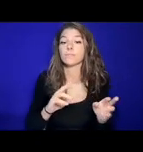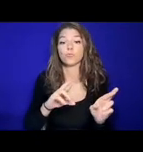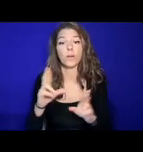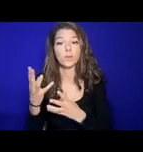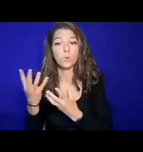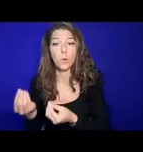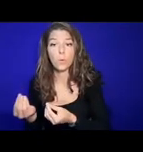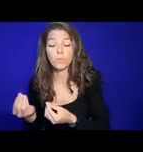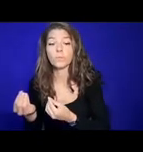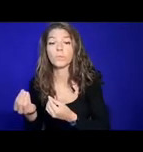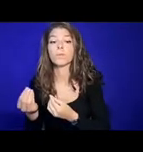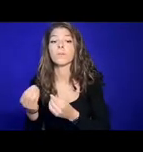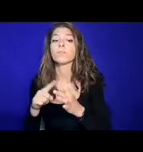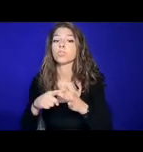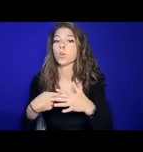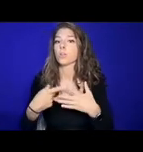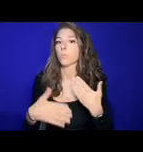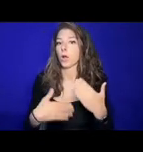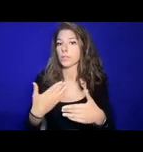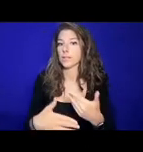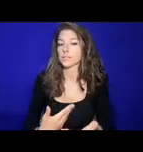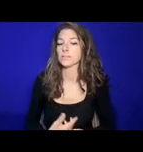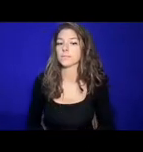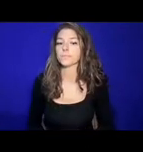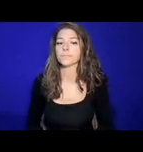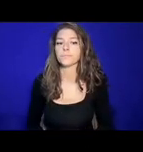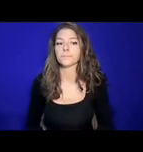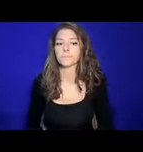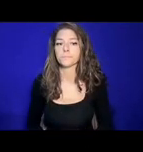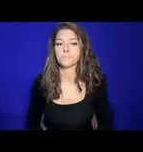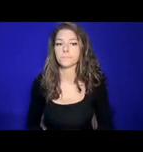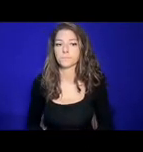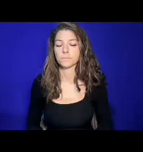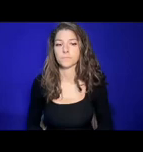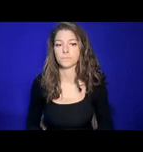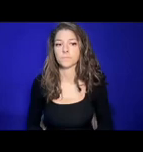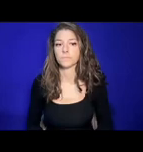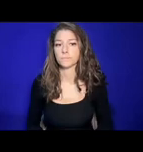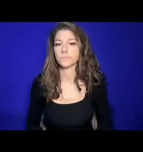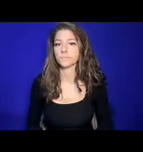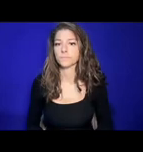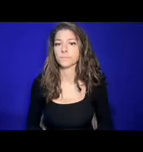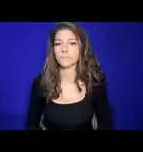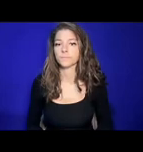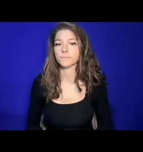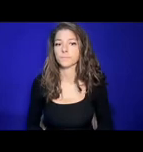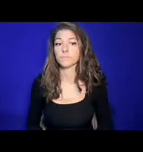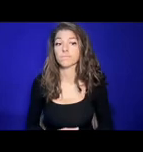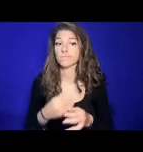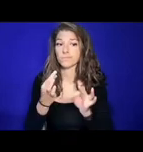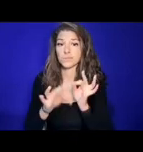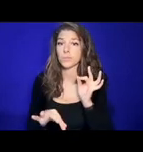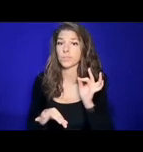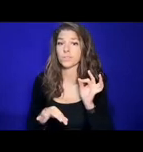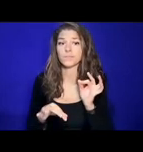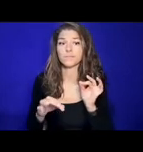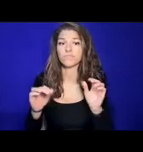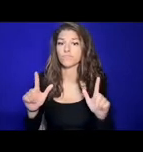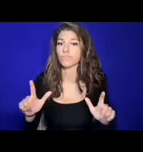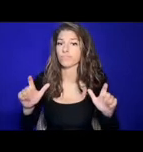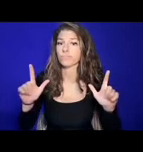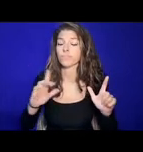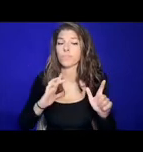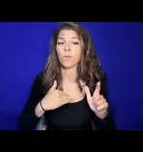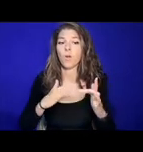to go, and then they start the process. So we can go to the next slide. Pretty simple. This is a snapshot of